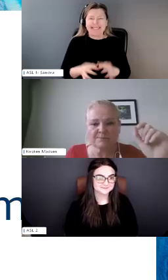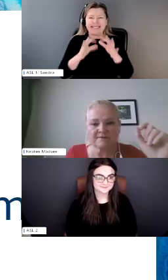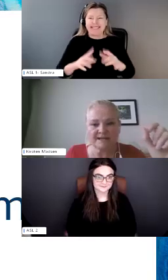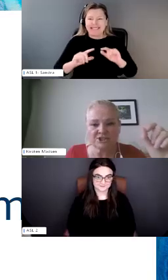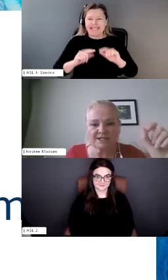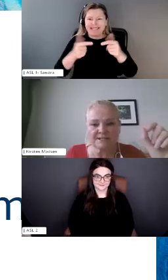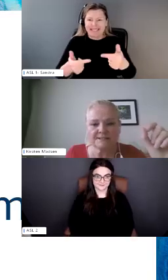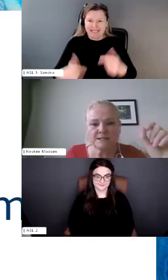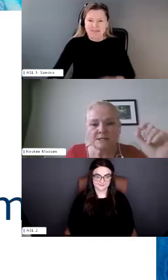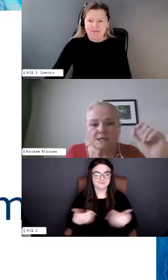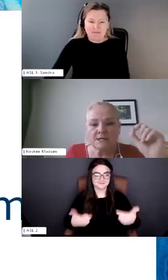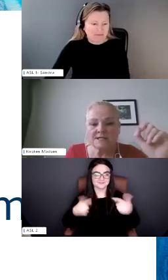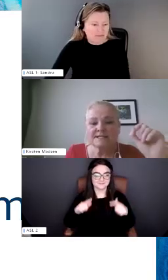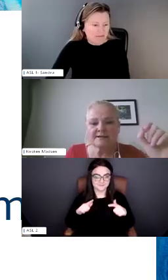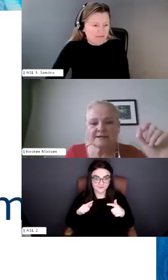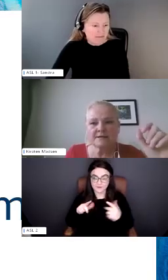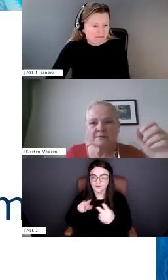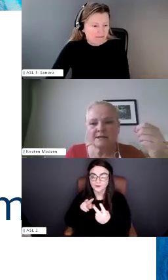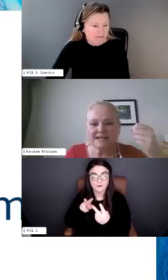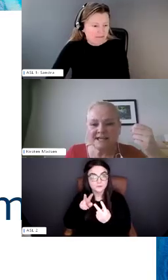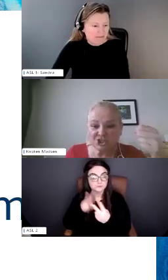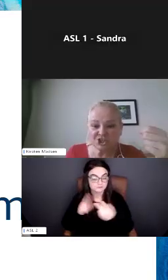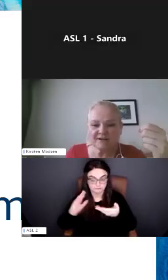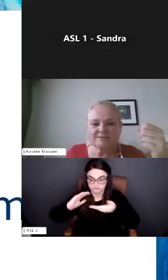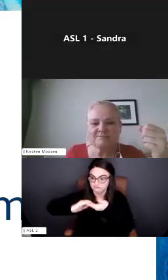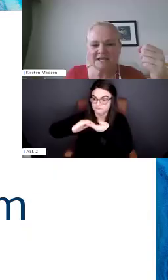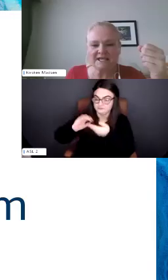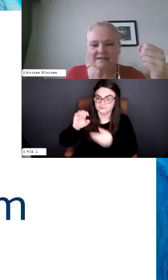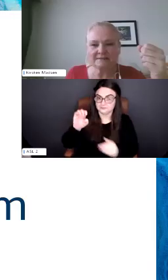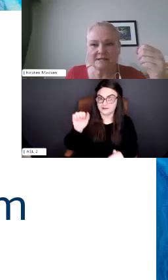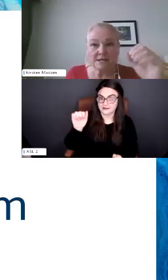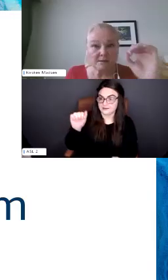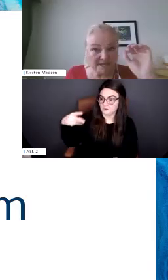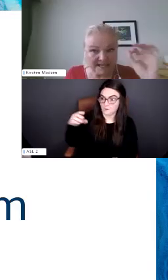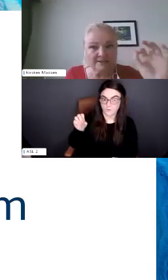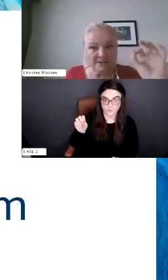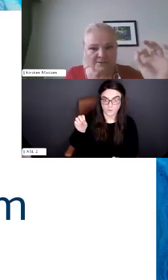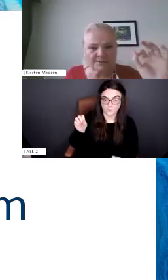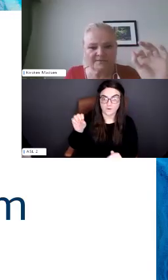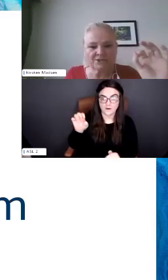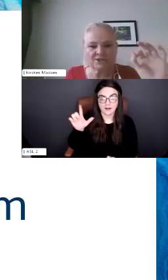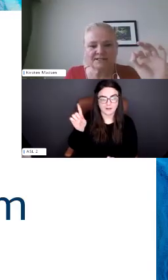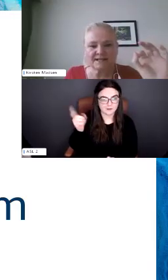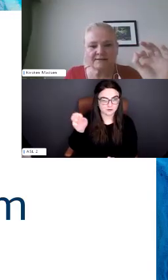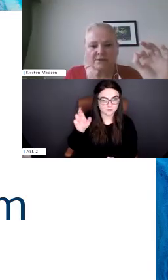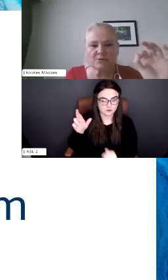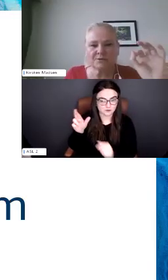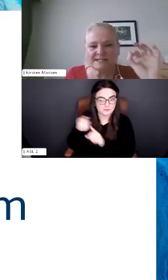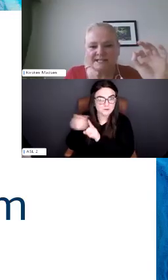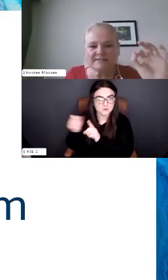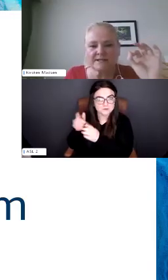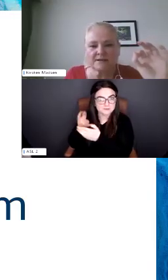Abuse Prevention Ontario and Sheridan began because Elder Abuse Prevention Ontario